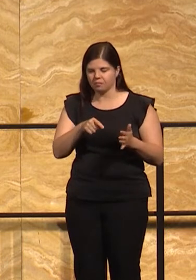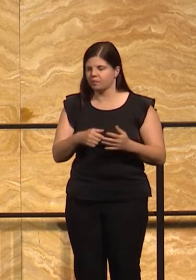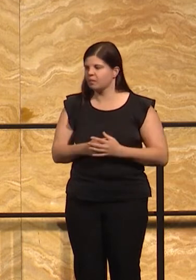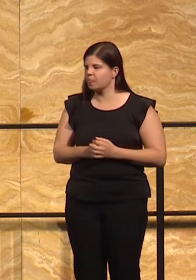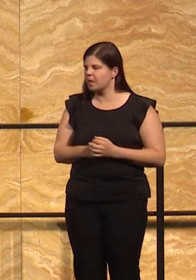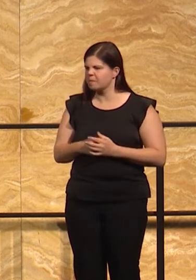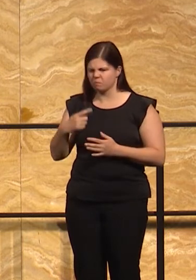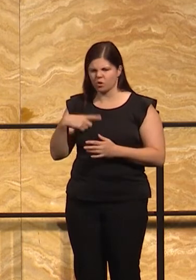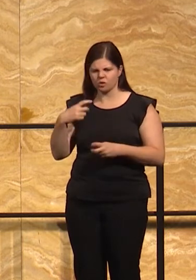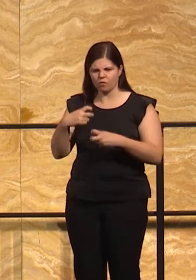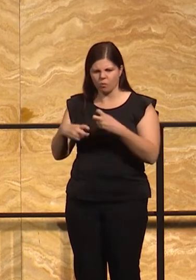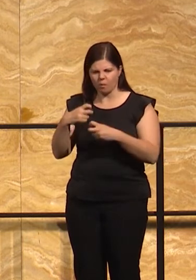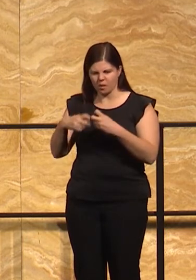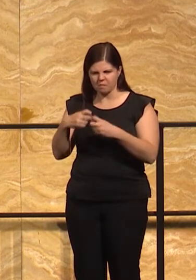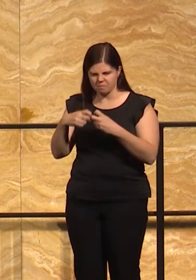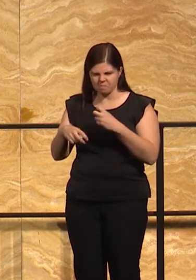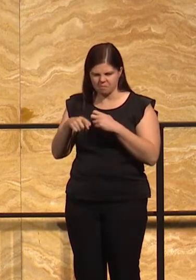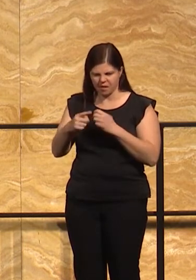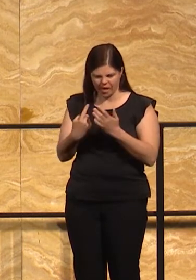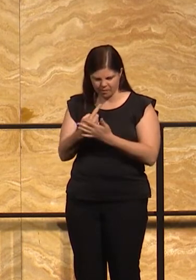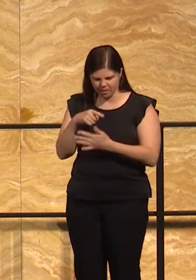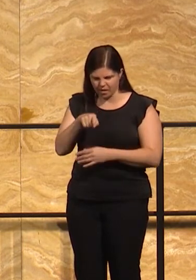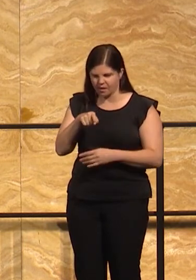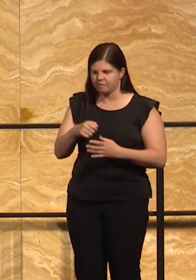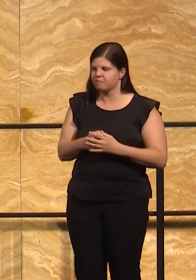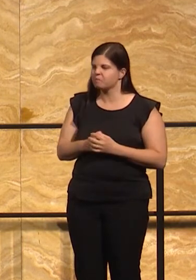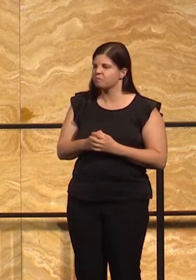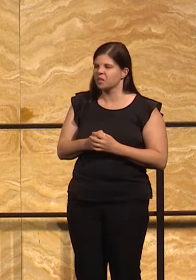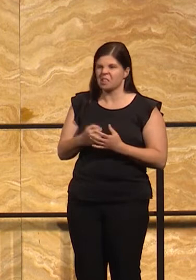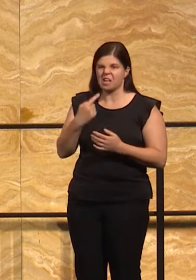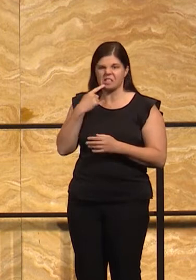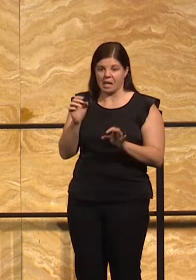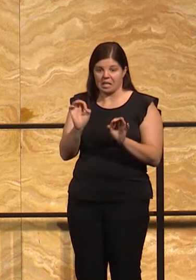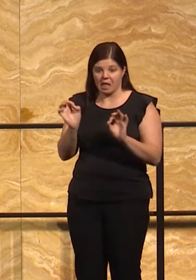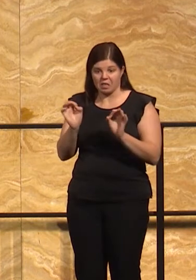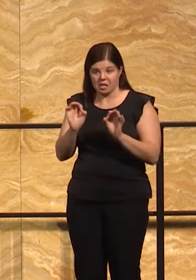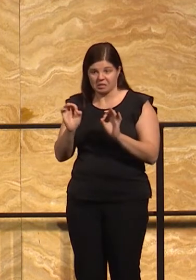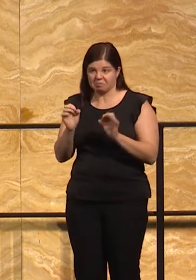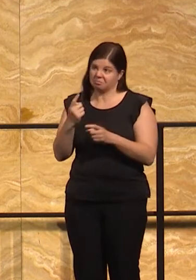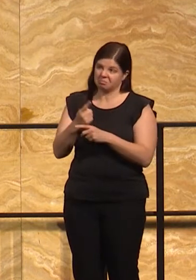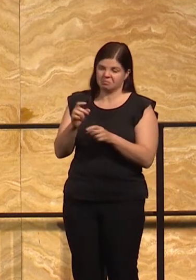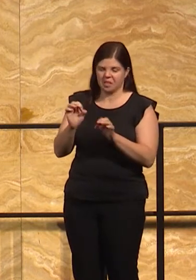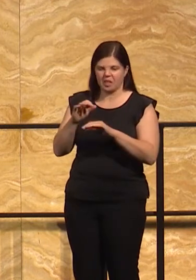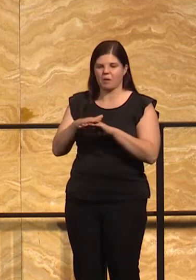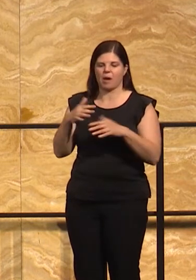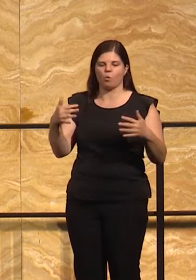because of the problem in Rakhine State. They don't say a word about the war in